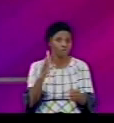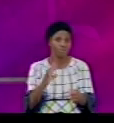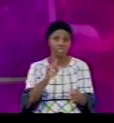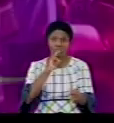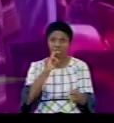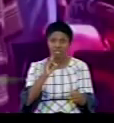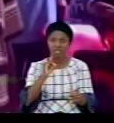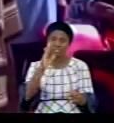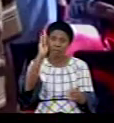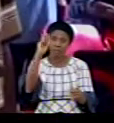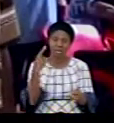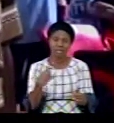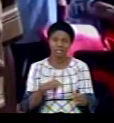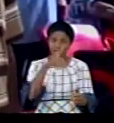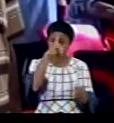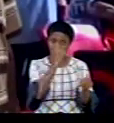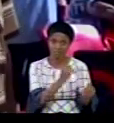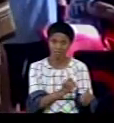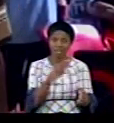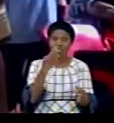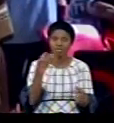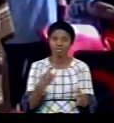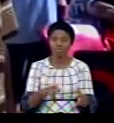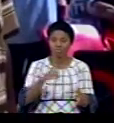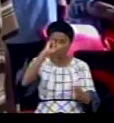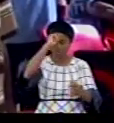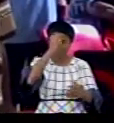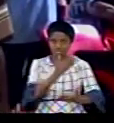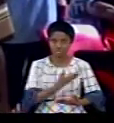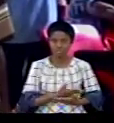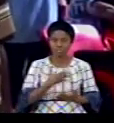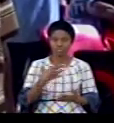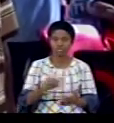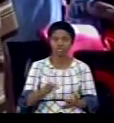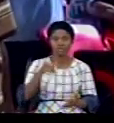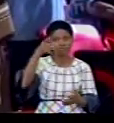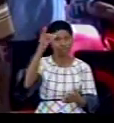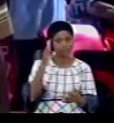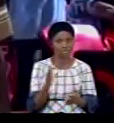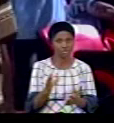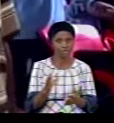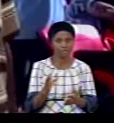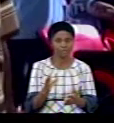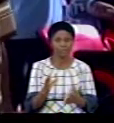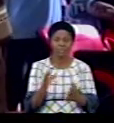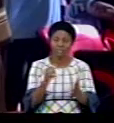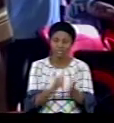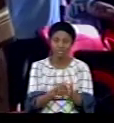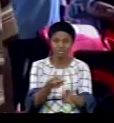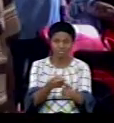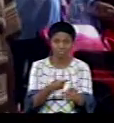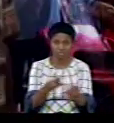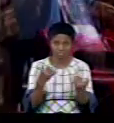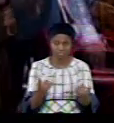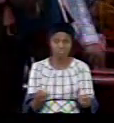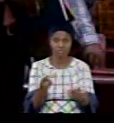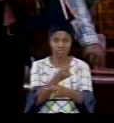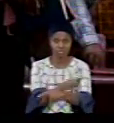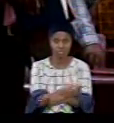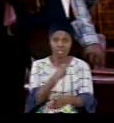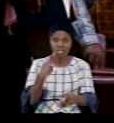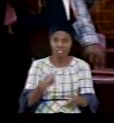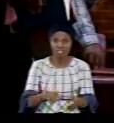God. Let's pray we'll be operating, living by this faith from today. The faith of the Son